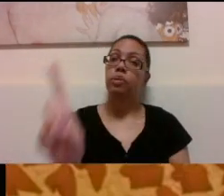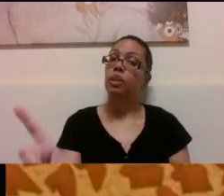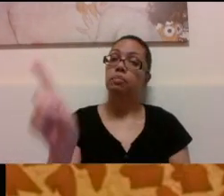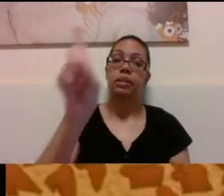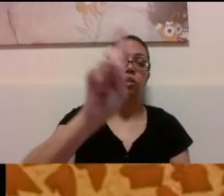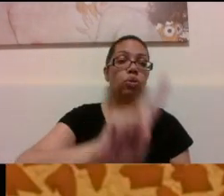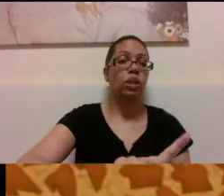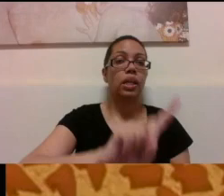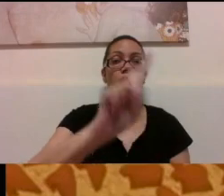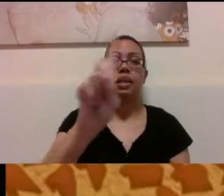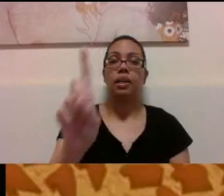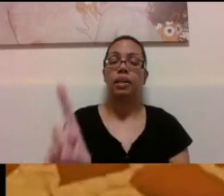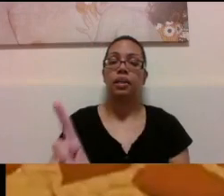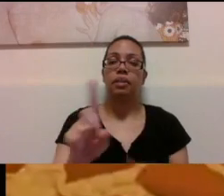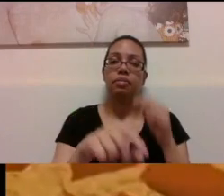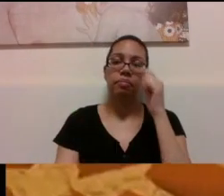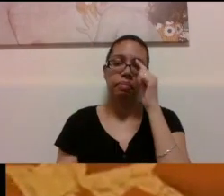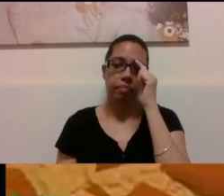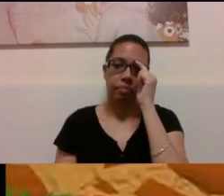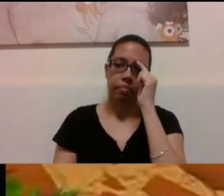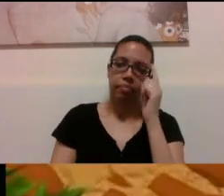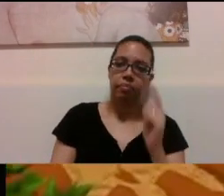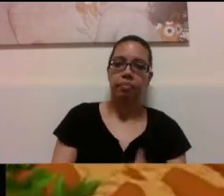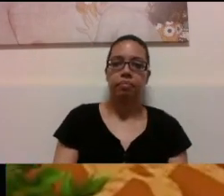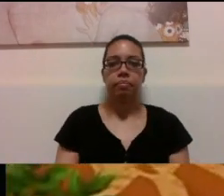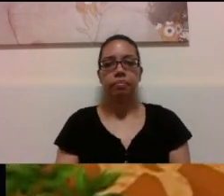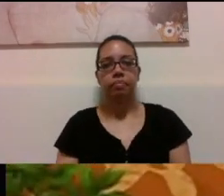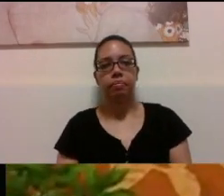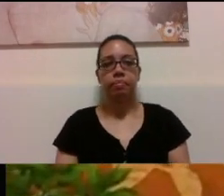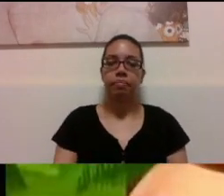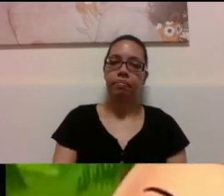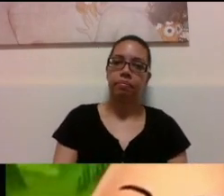men couldn't put Humpty together again.